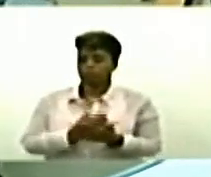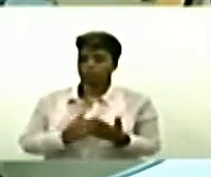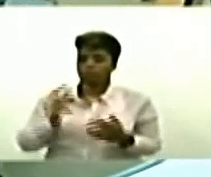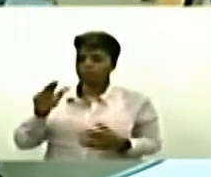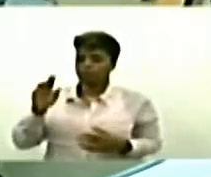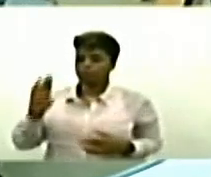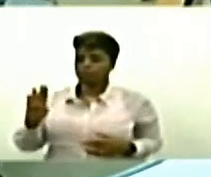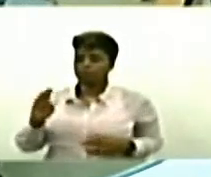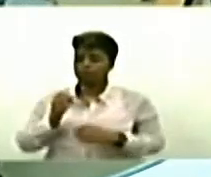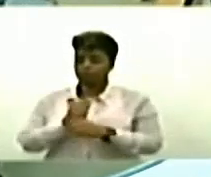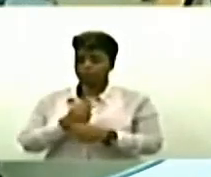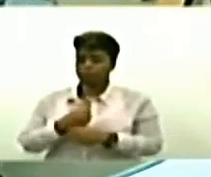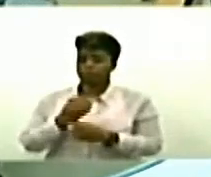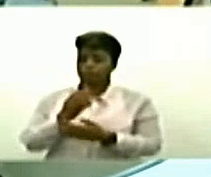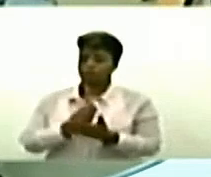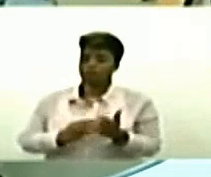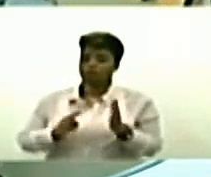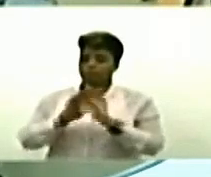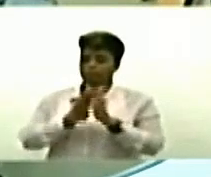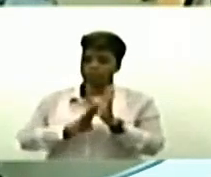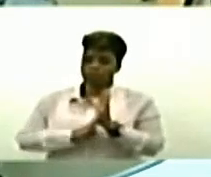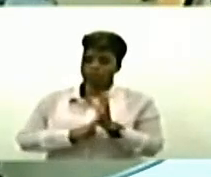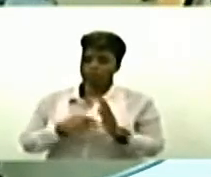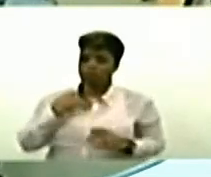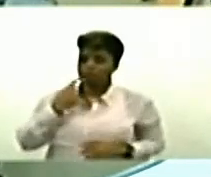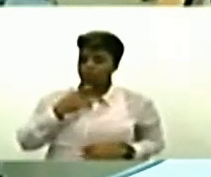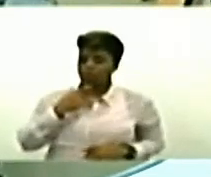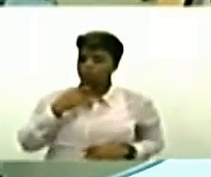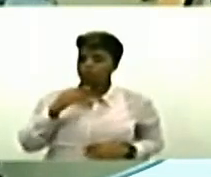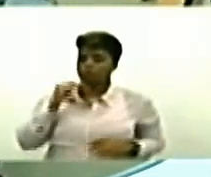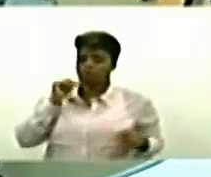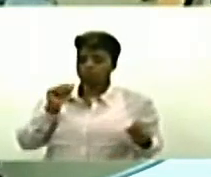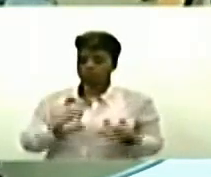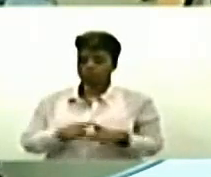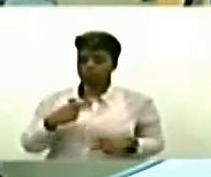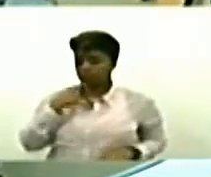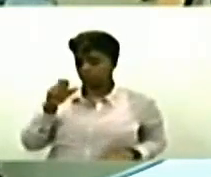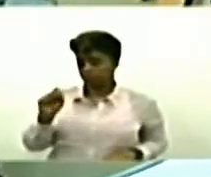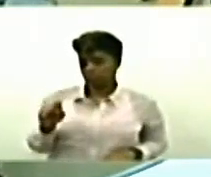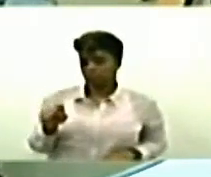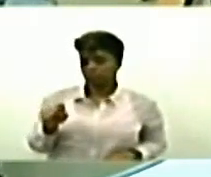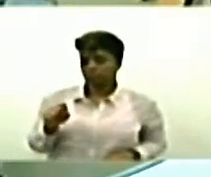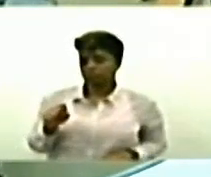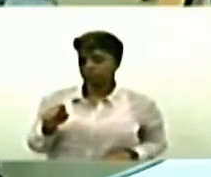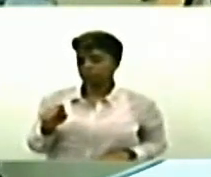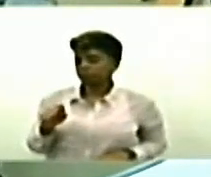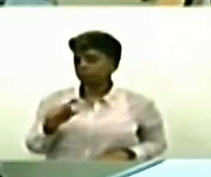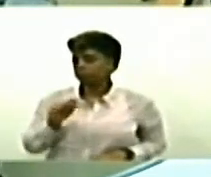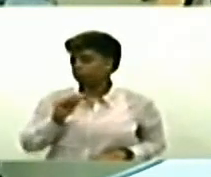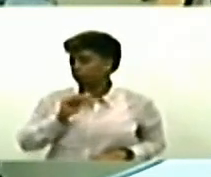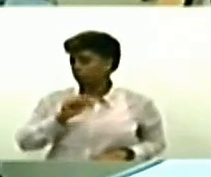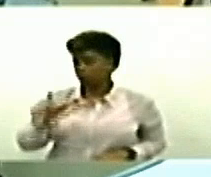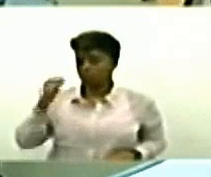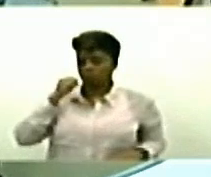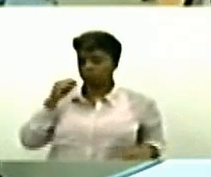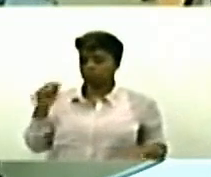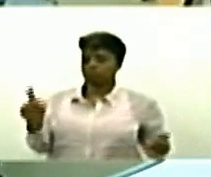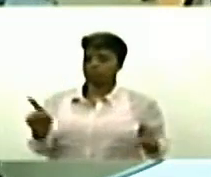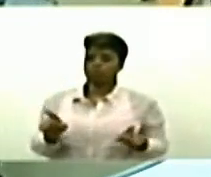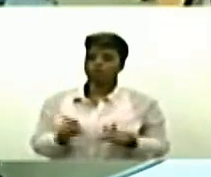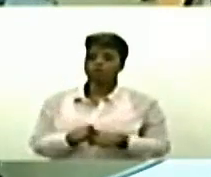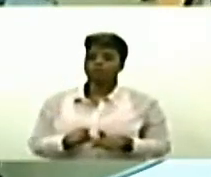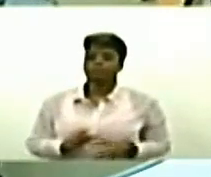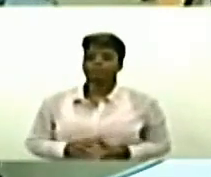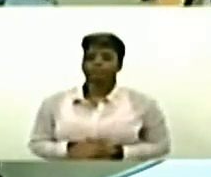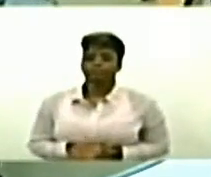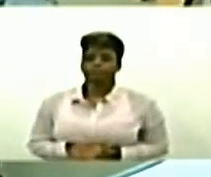forms part of the bill. All those who have that opinion say aye. The contrary opinion say nay. I think the ayes have it. The ayes do have